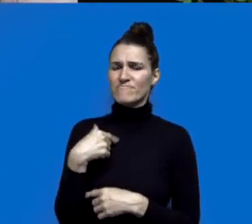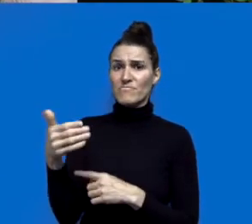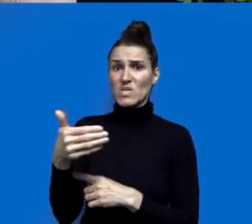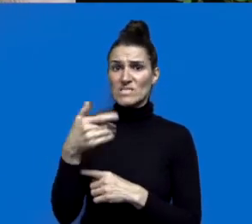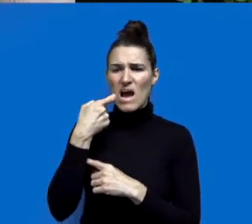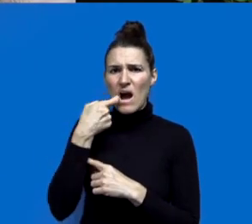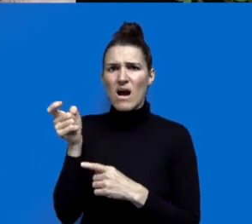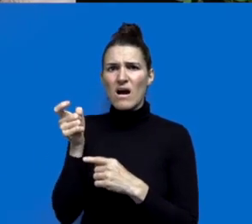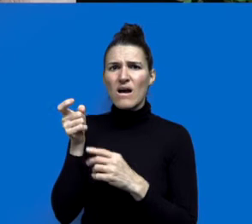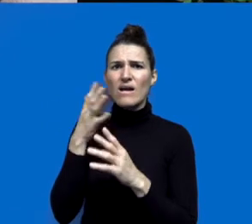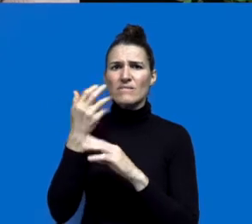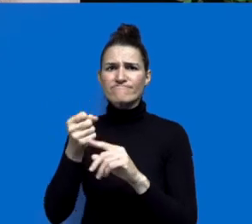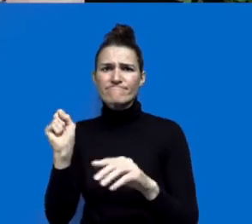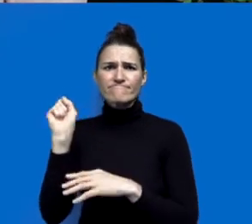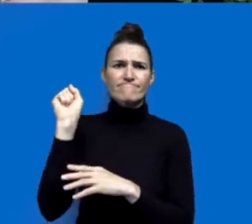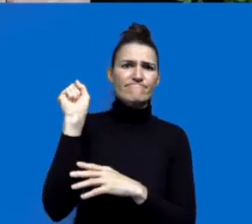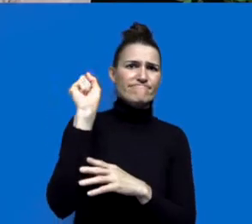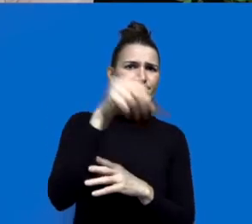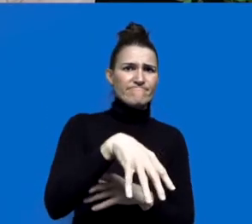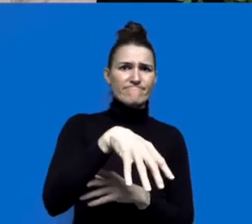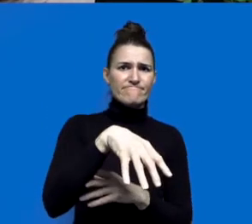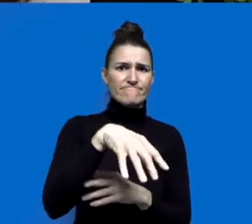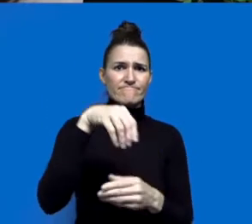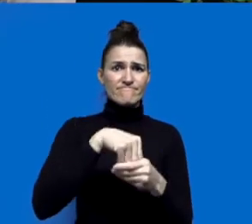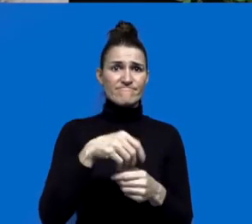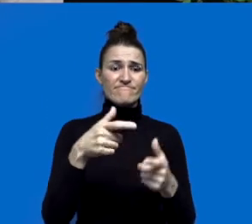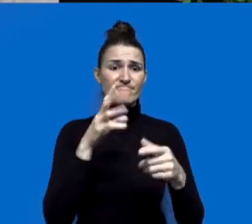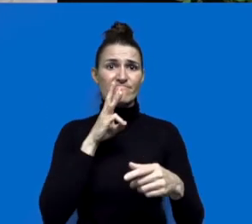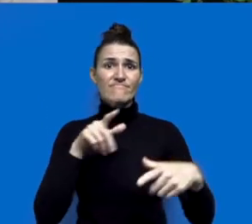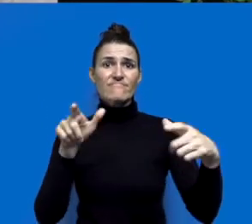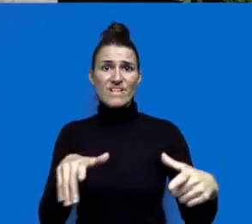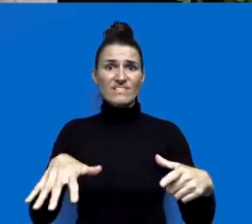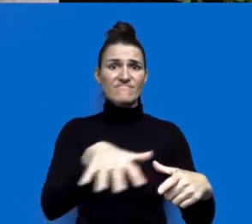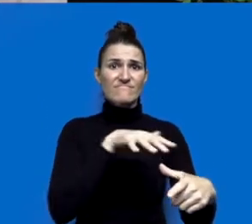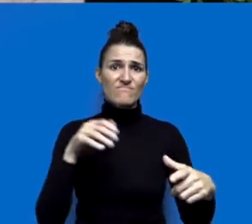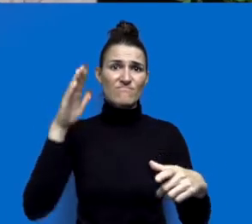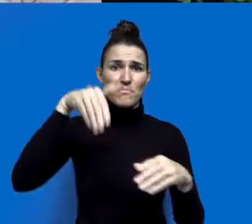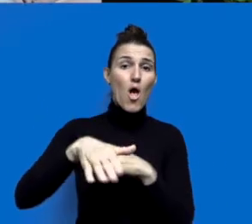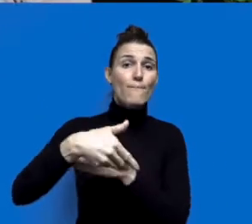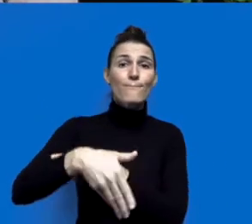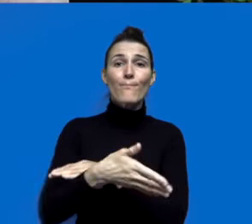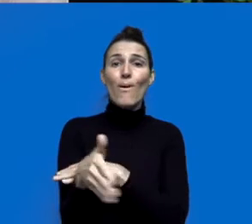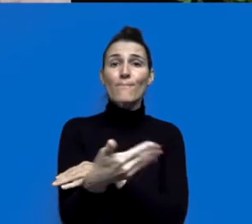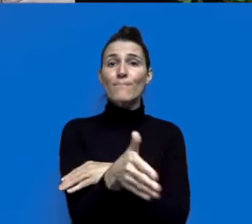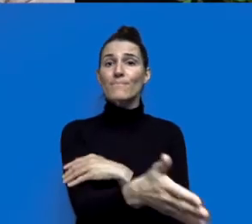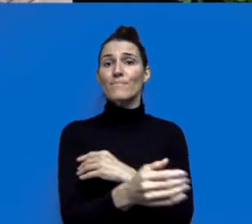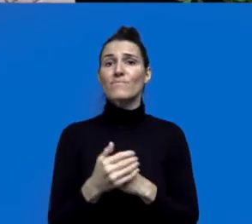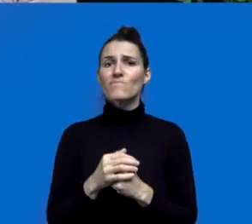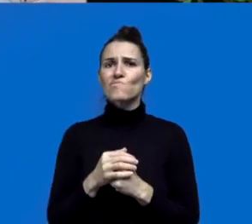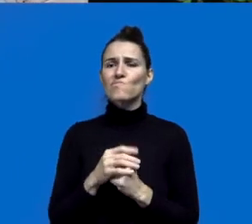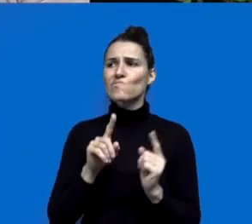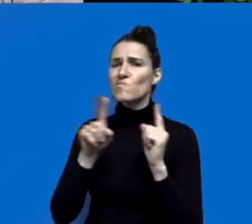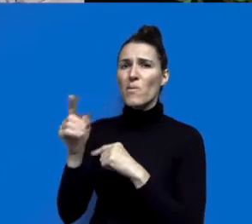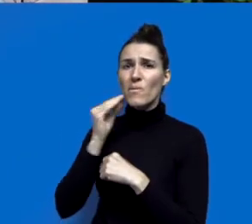So instead of taking the fish home to eat, she unhooked the fish, put it back in the lake, and went home and